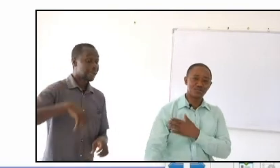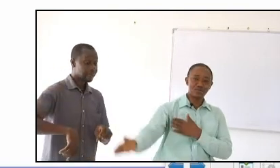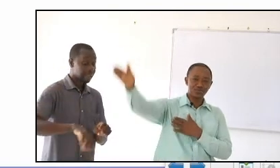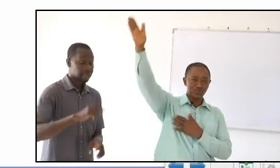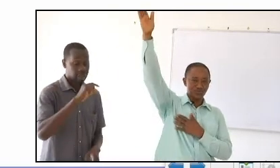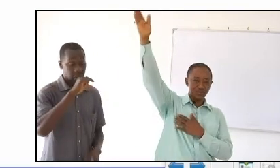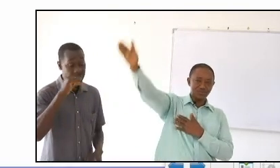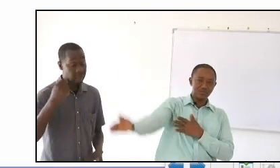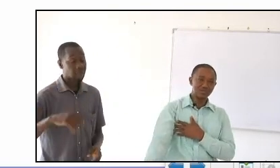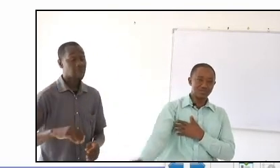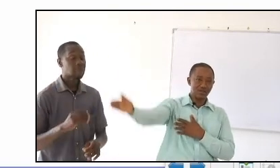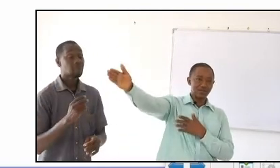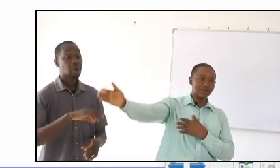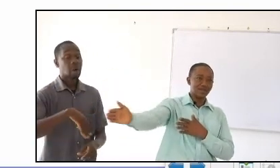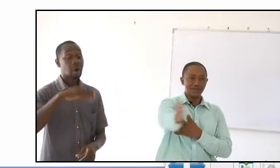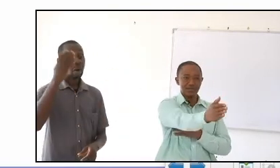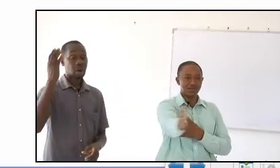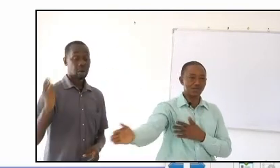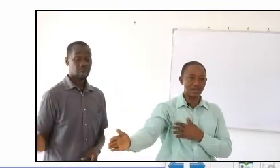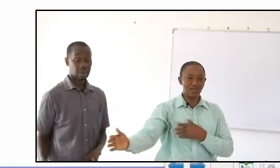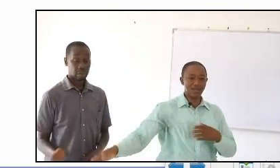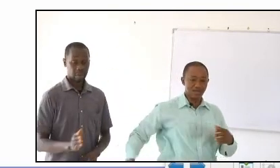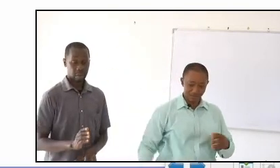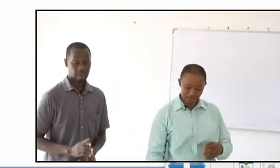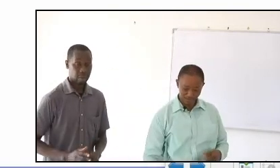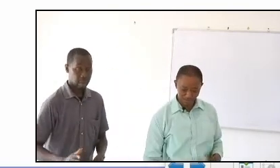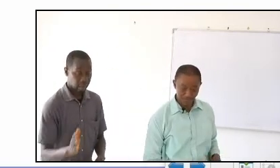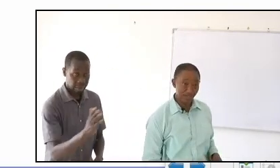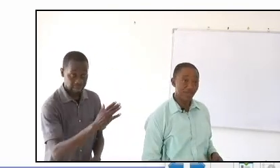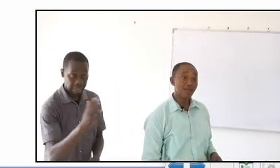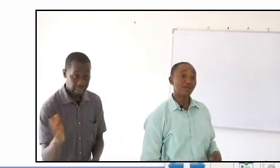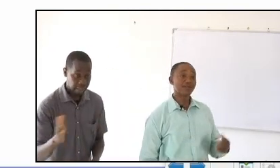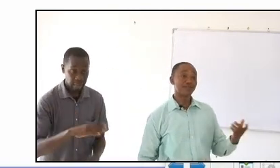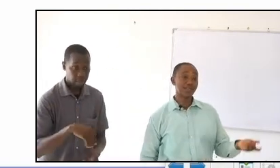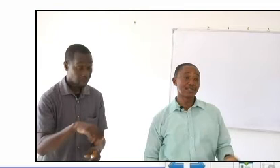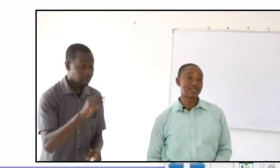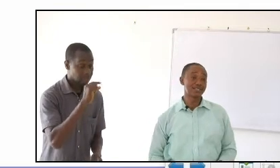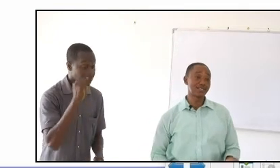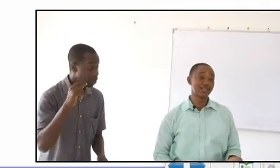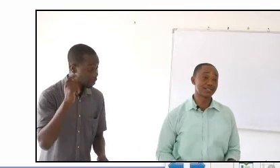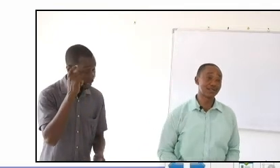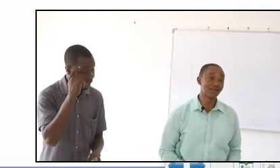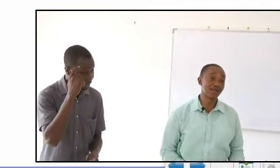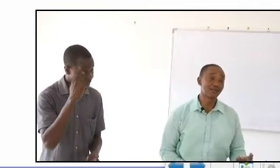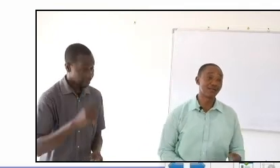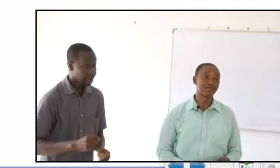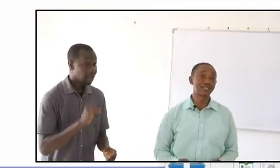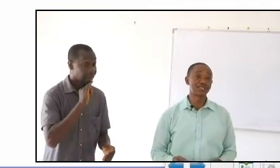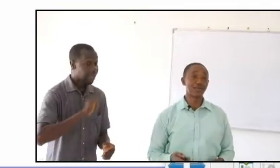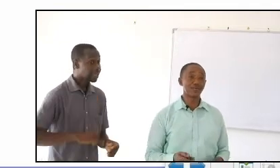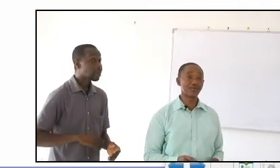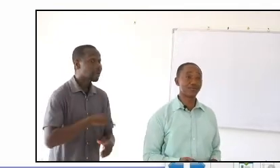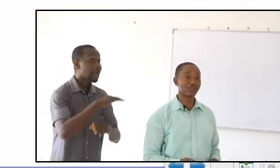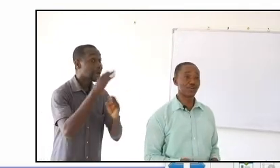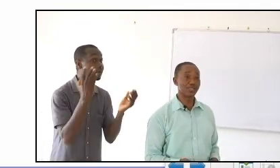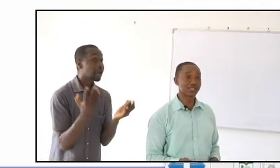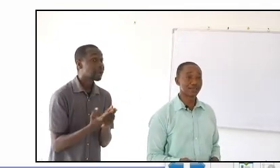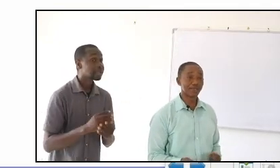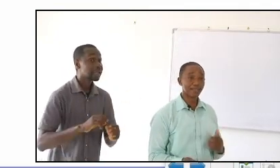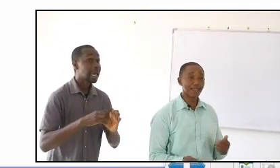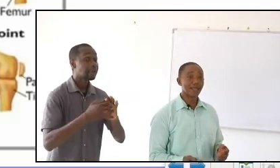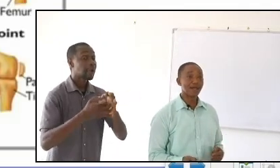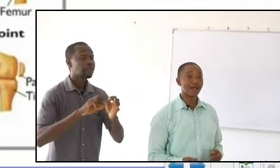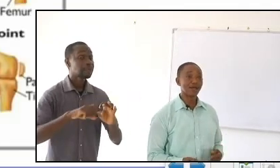names of all those movements, you know, this up and down, this way, and the other movement. But very interesting that we have all this type of